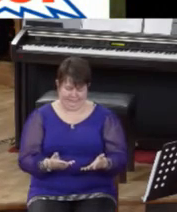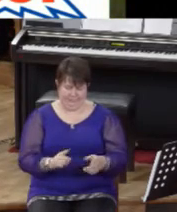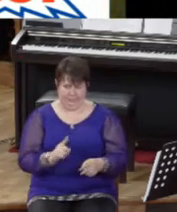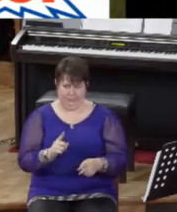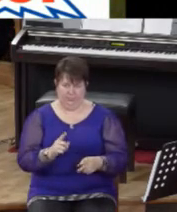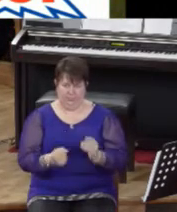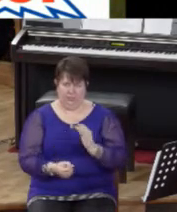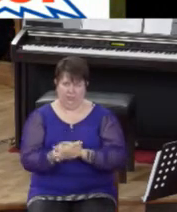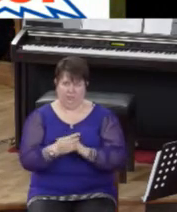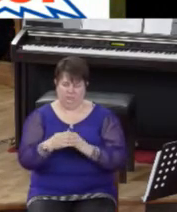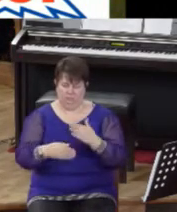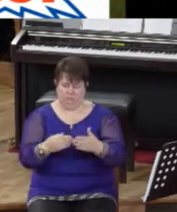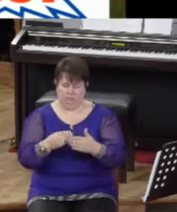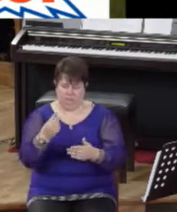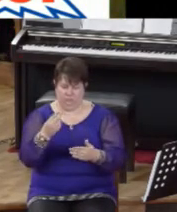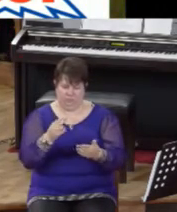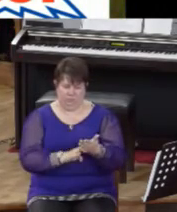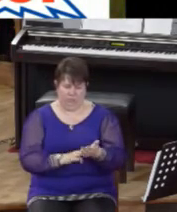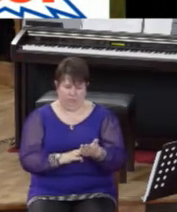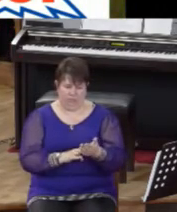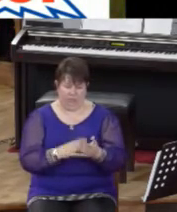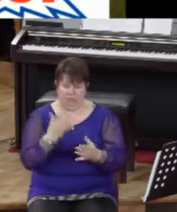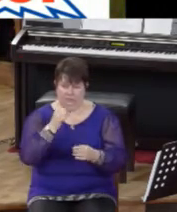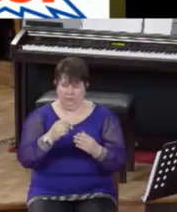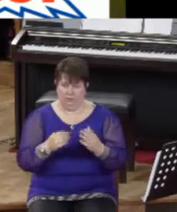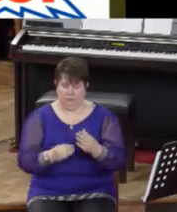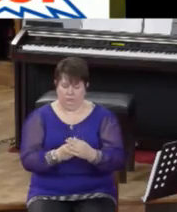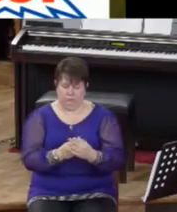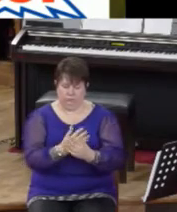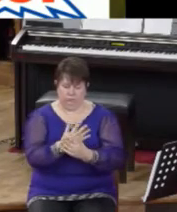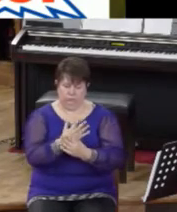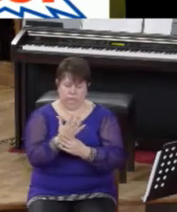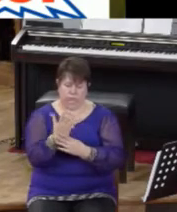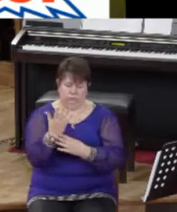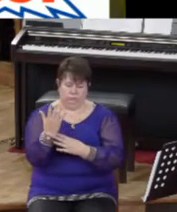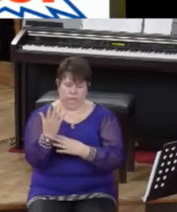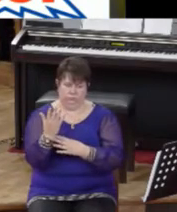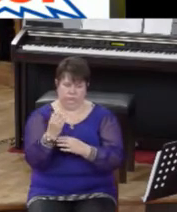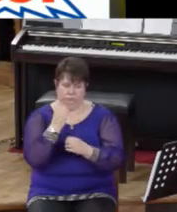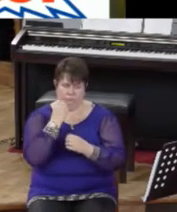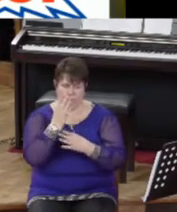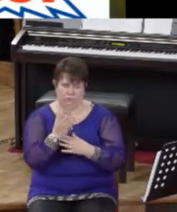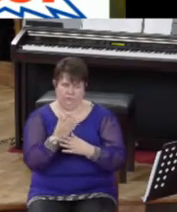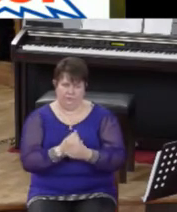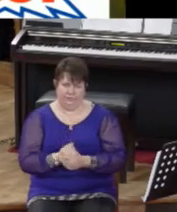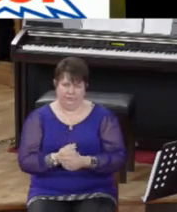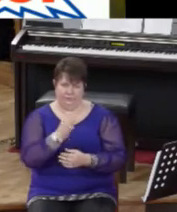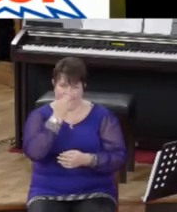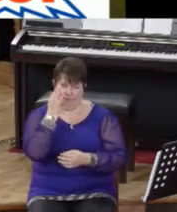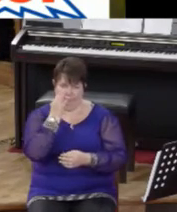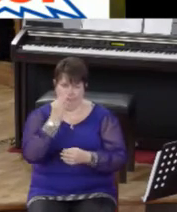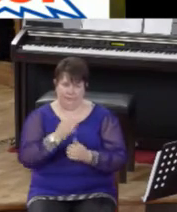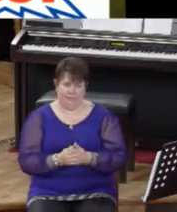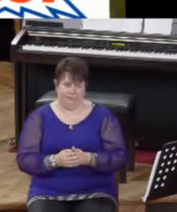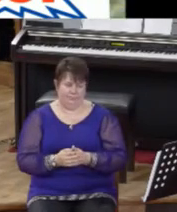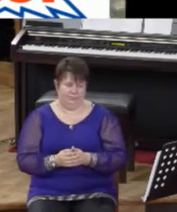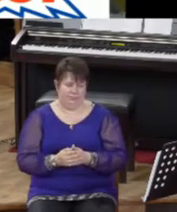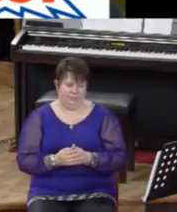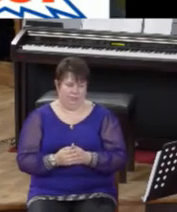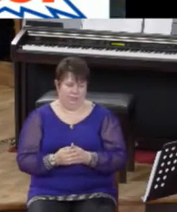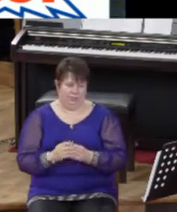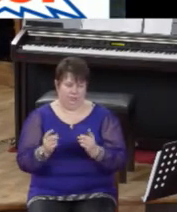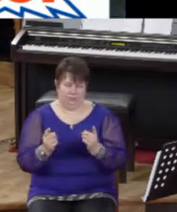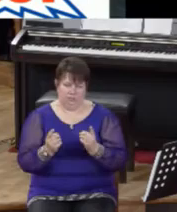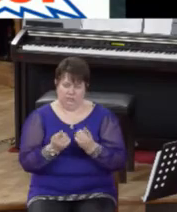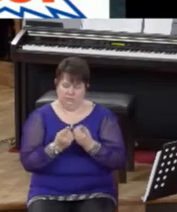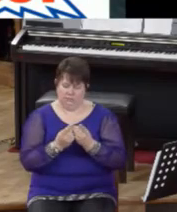later, what happens? You've got a beautiful bloom, a flower. Something that's come from what has